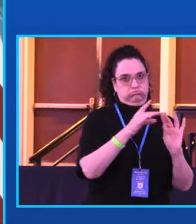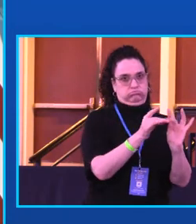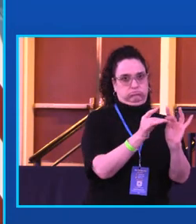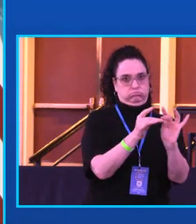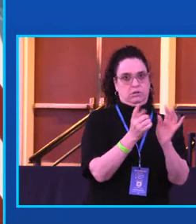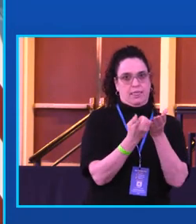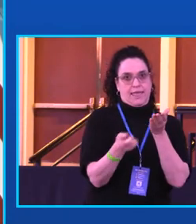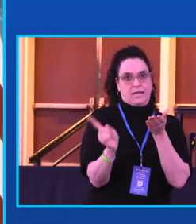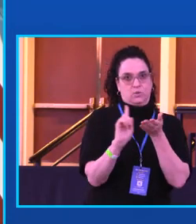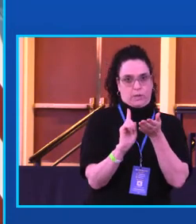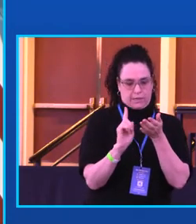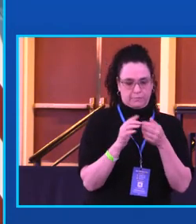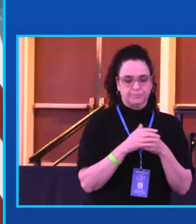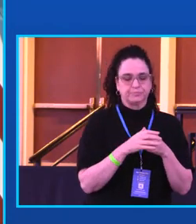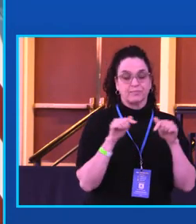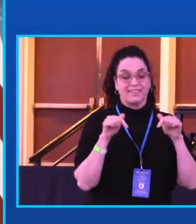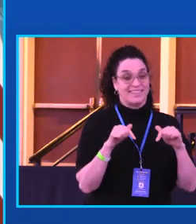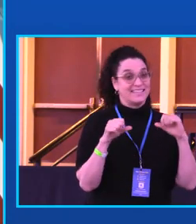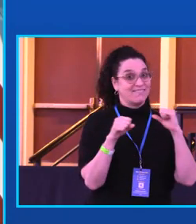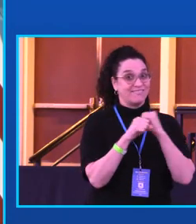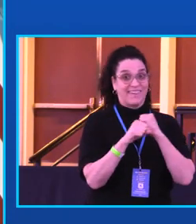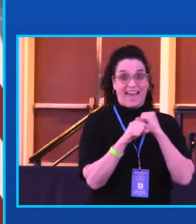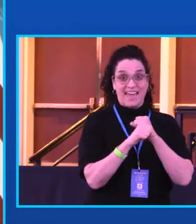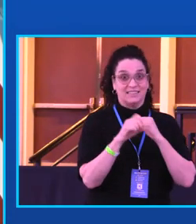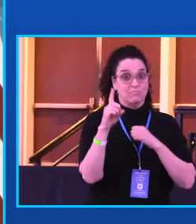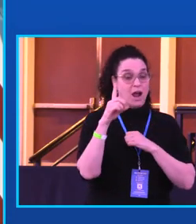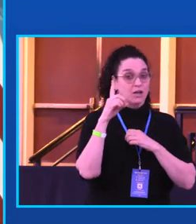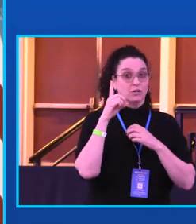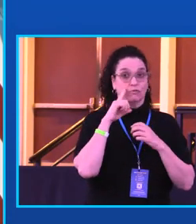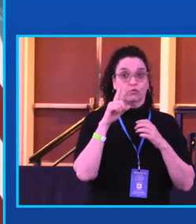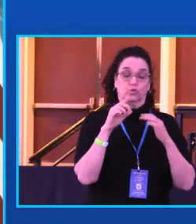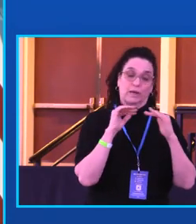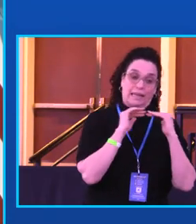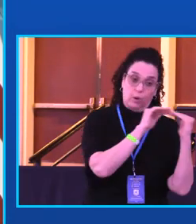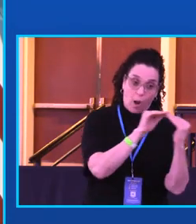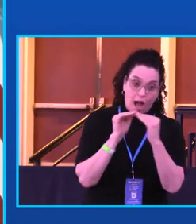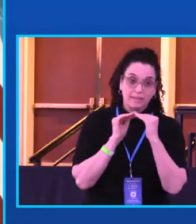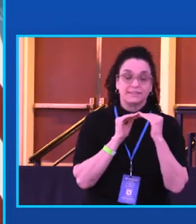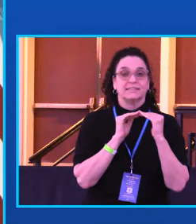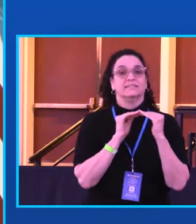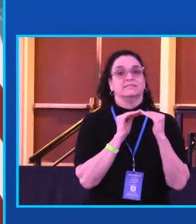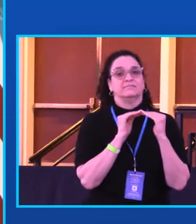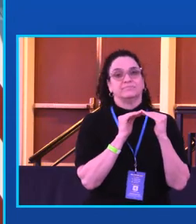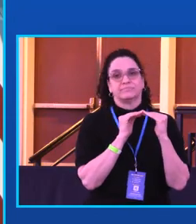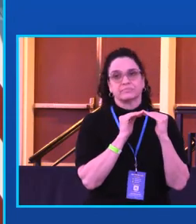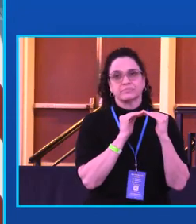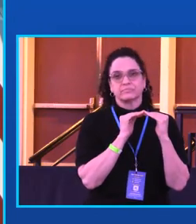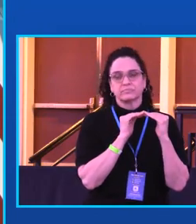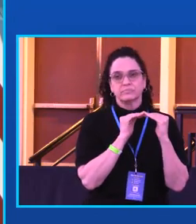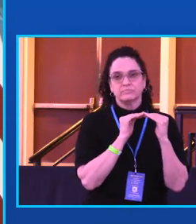this fight for democracy, for freedom, for equality, for justice